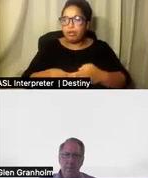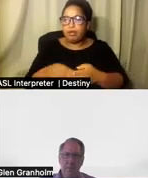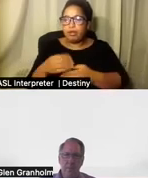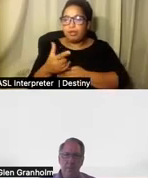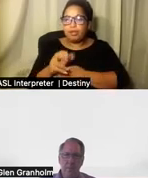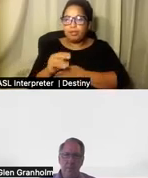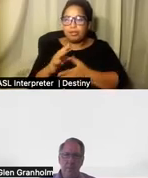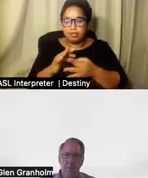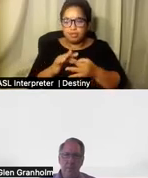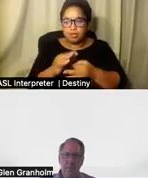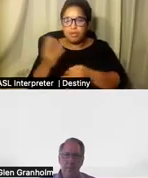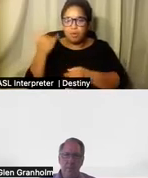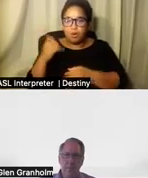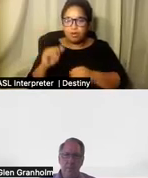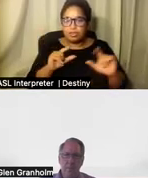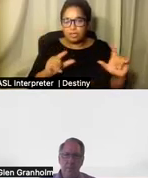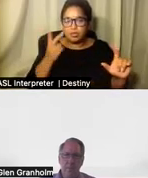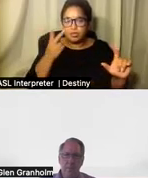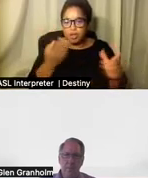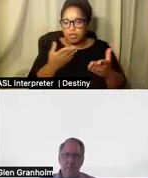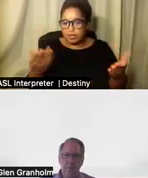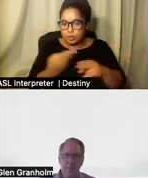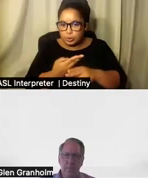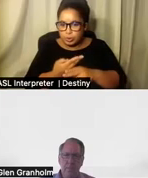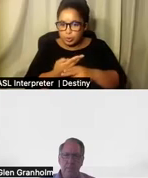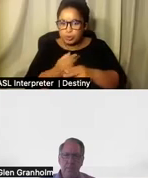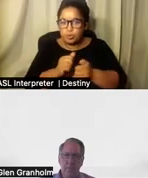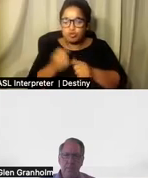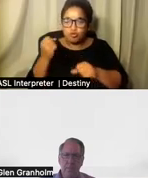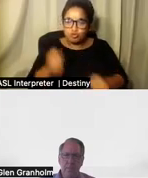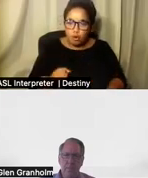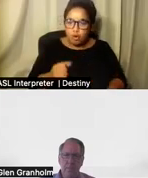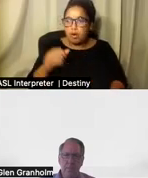when he saw the items that were used with strong anchor points,